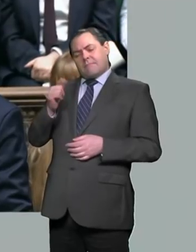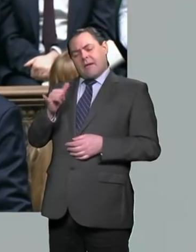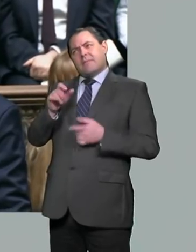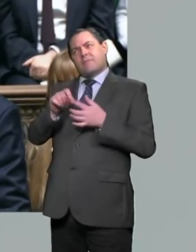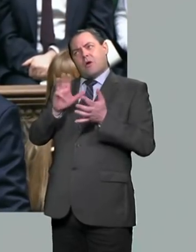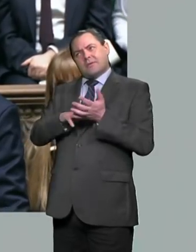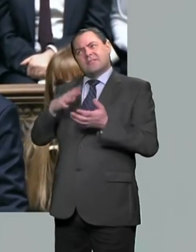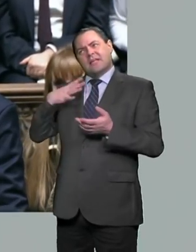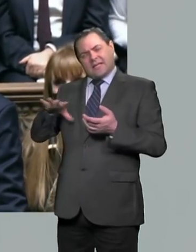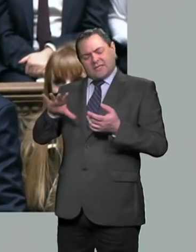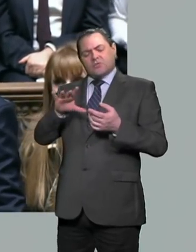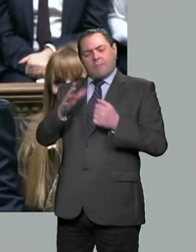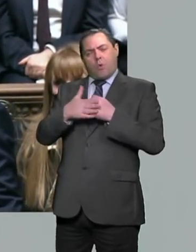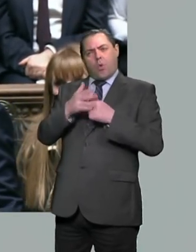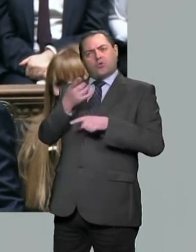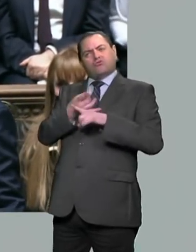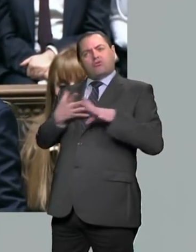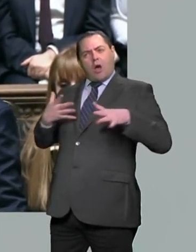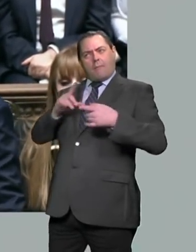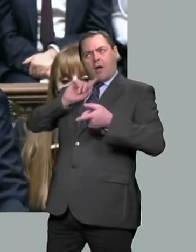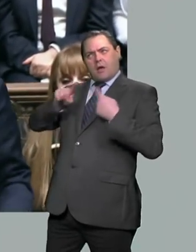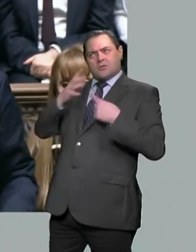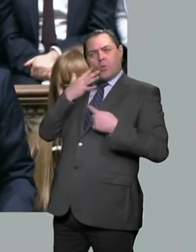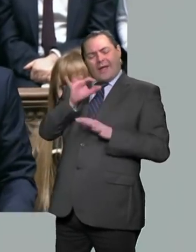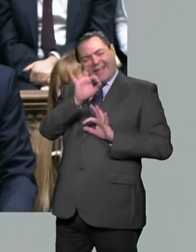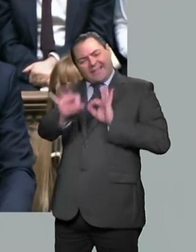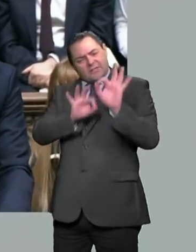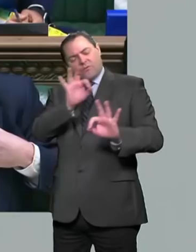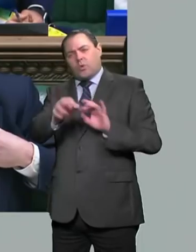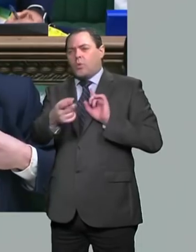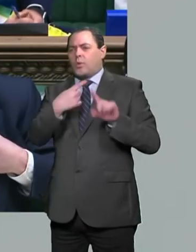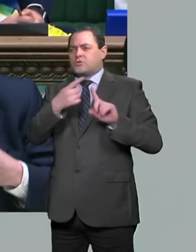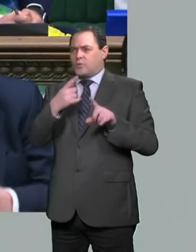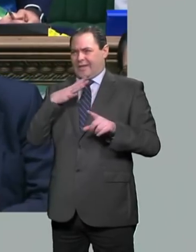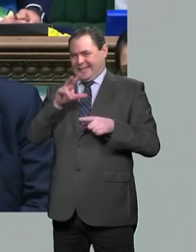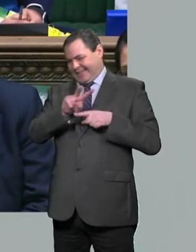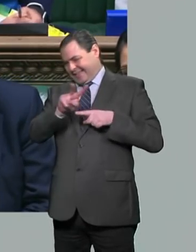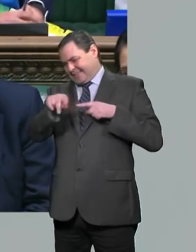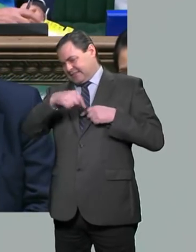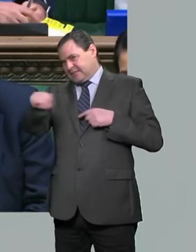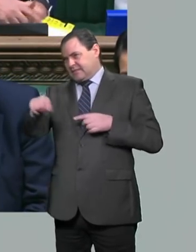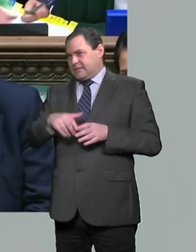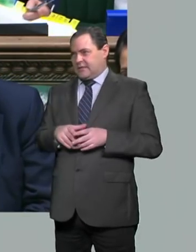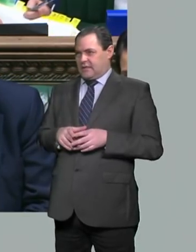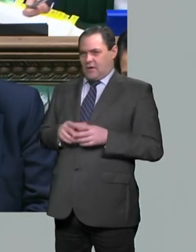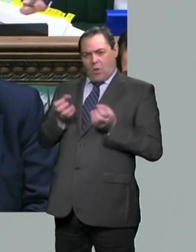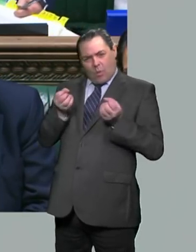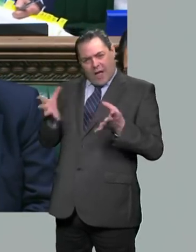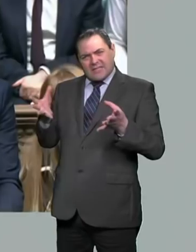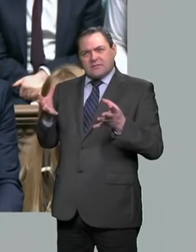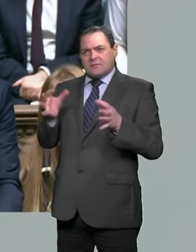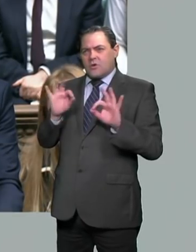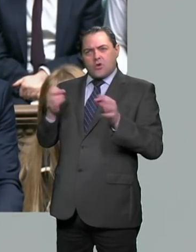answers questions under interview. He's going to need it in the next few weeks. Waste and low growth